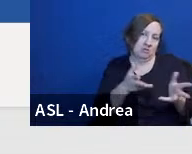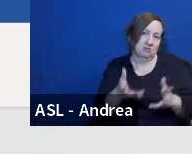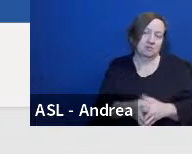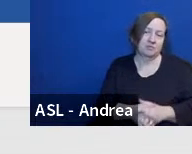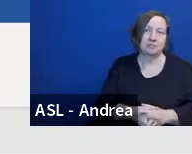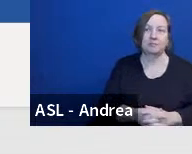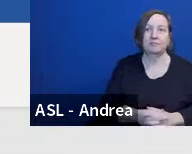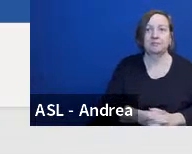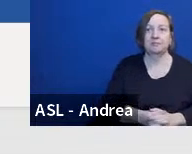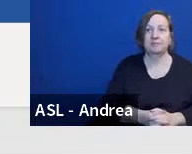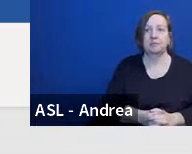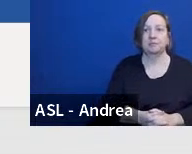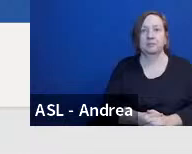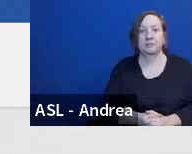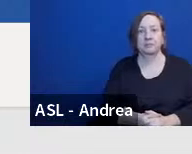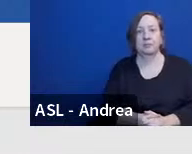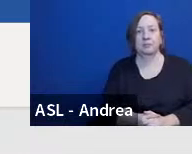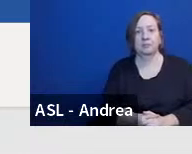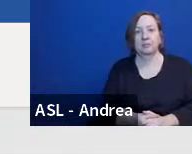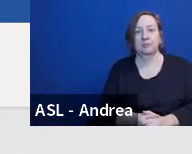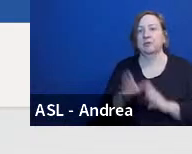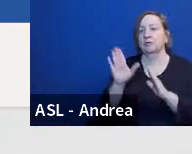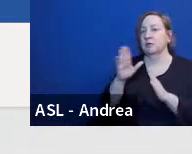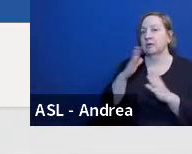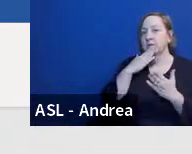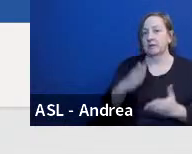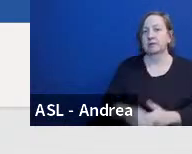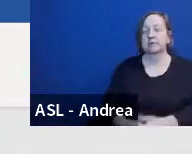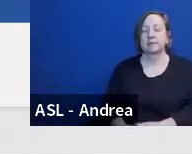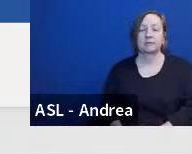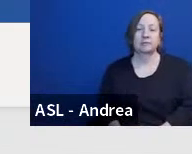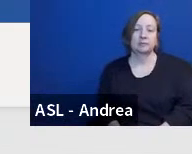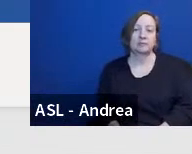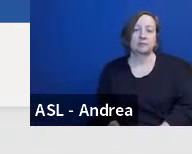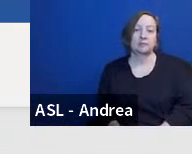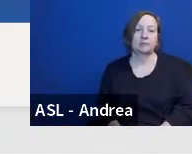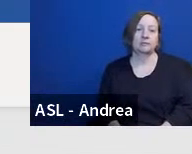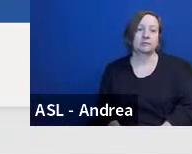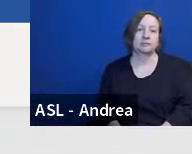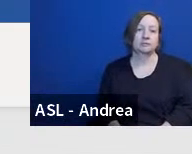thanks. That's great. Thank you.